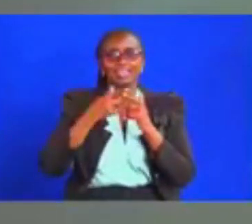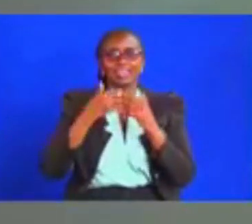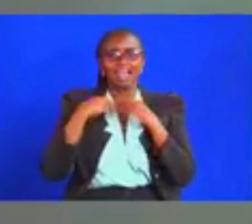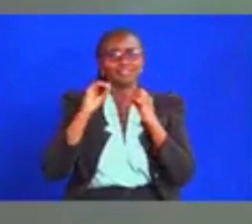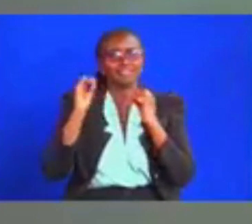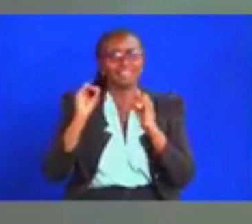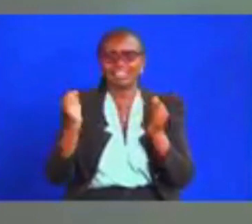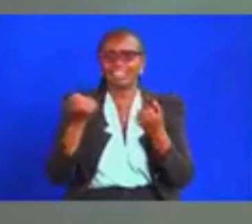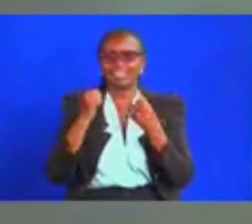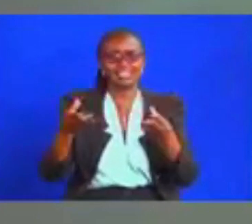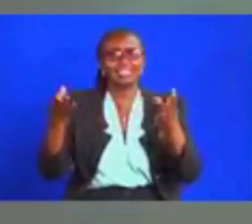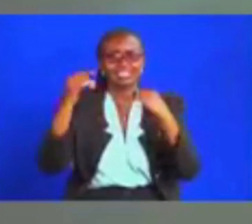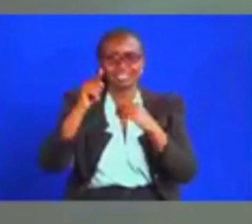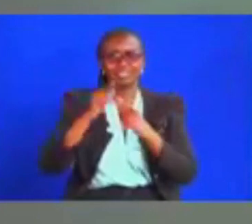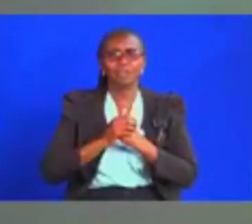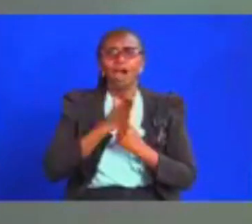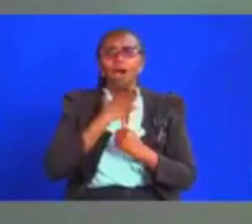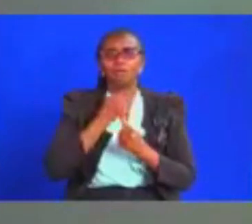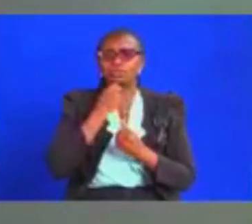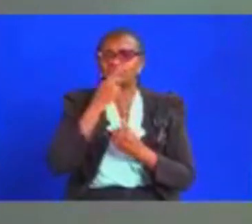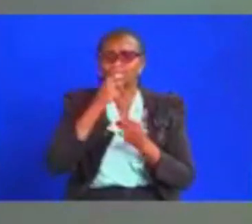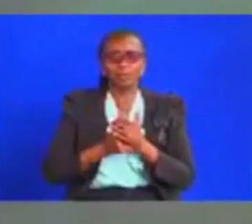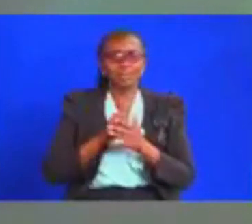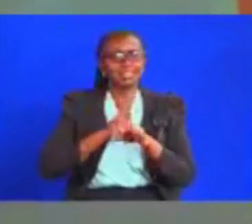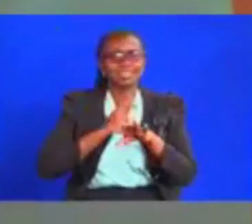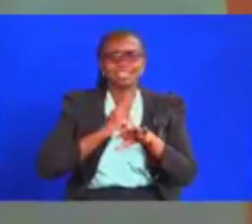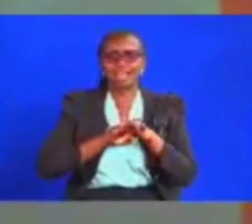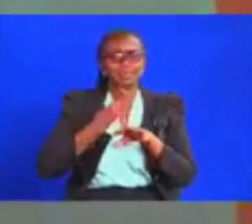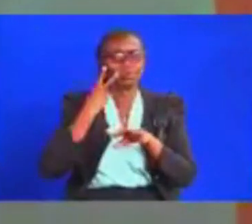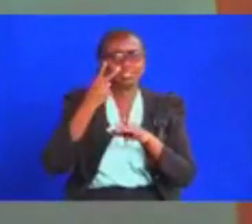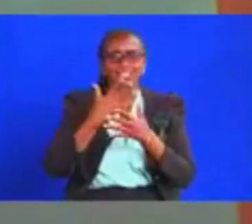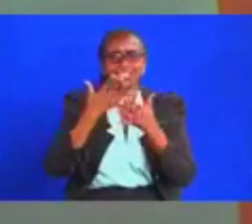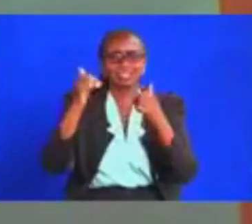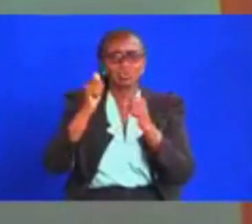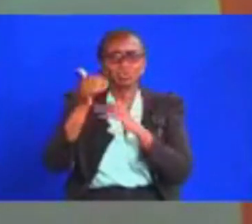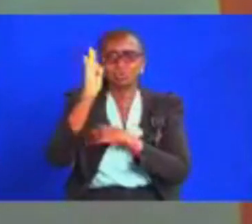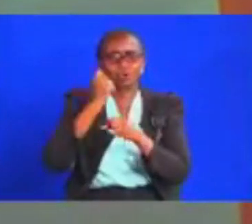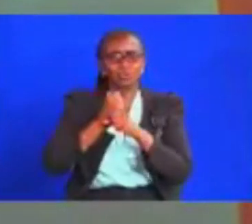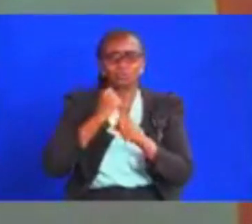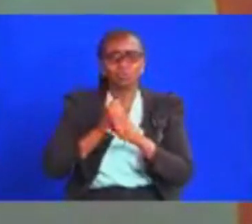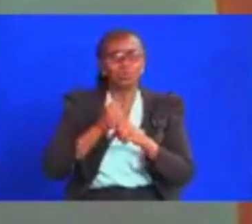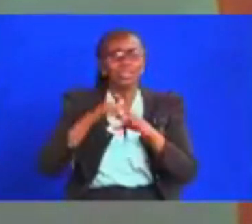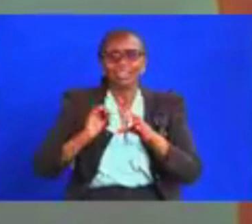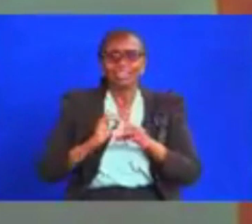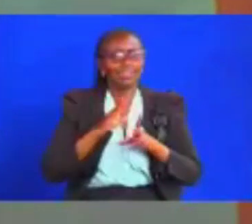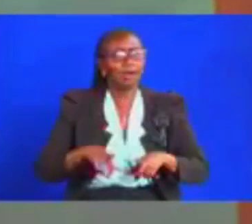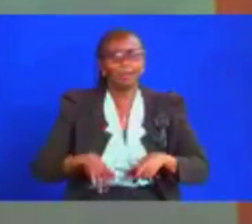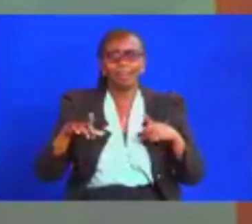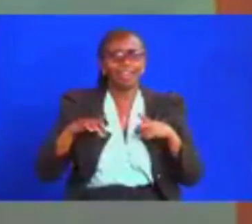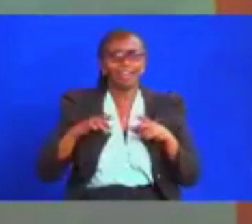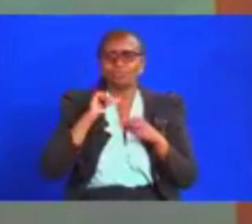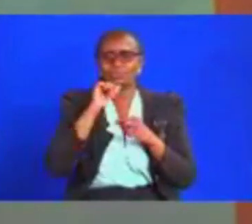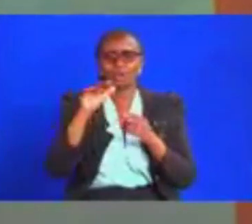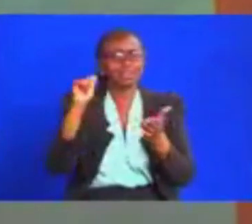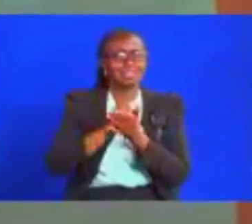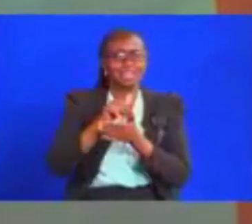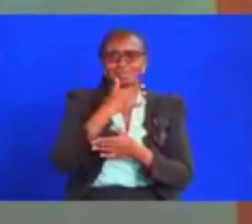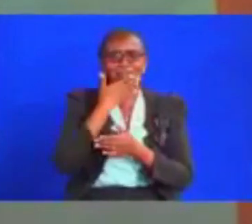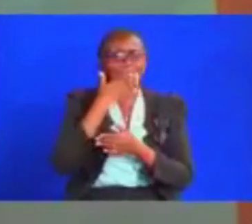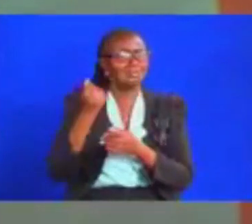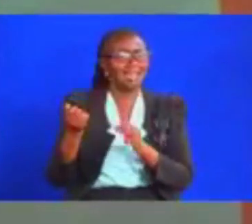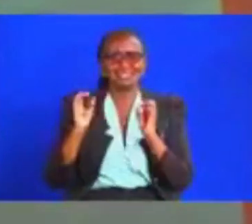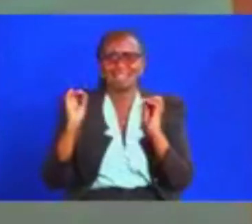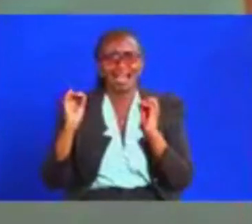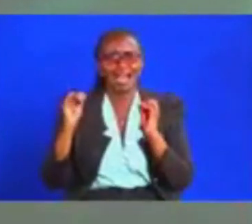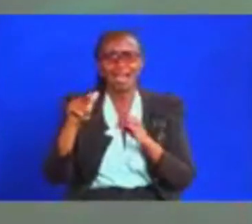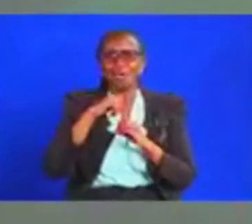not give you. Can I tell you, when you see some of the things that God is doing in our lives, it's not that we are the best. It's